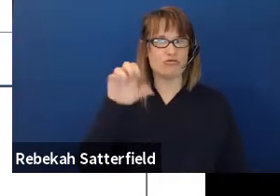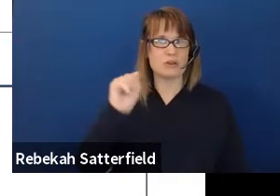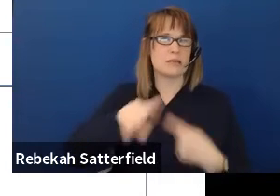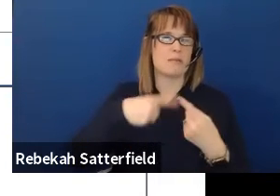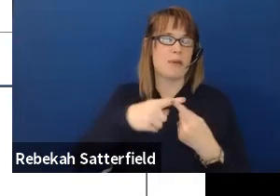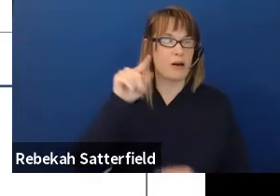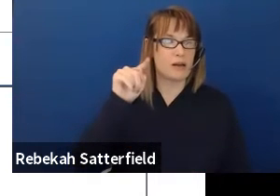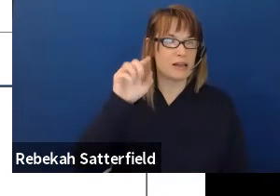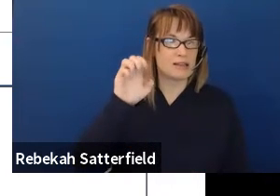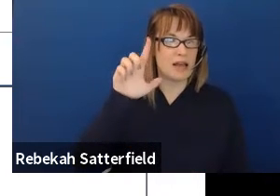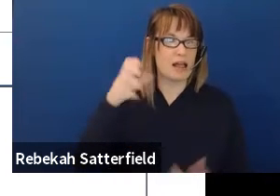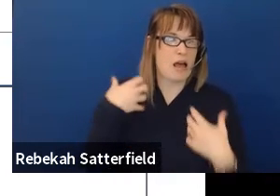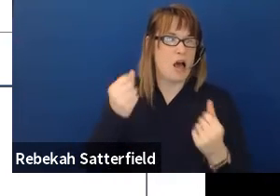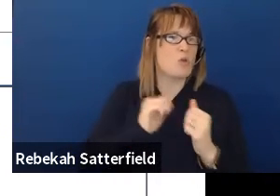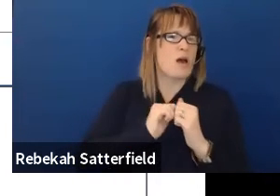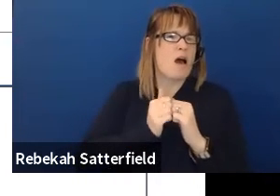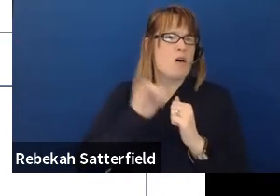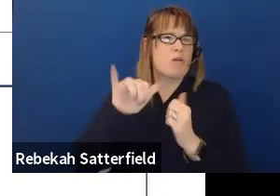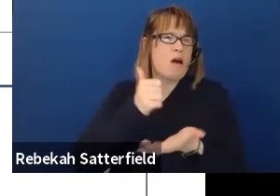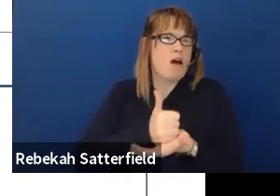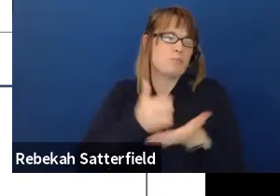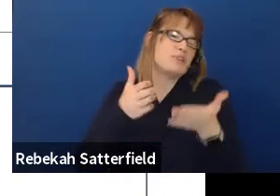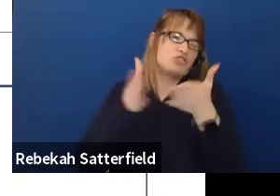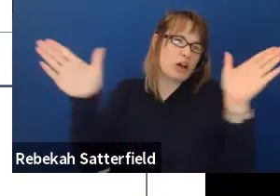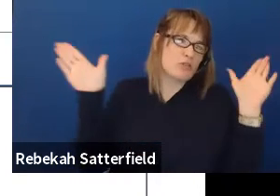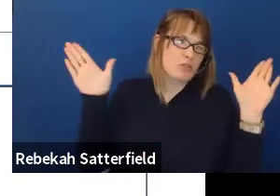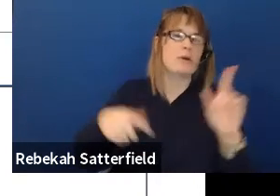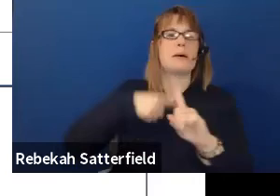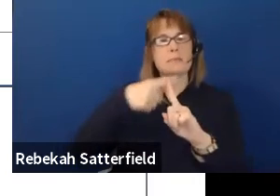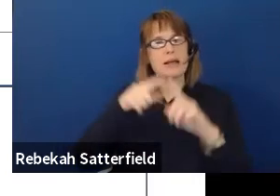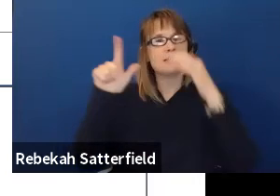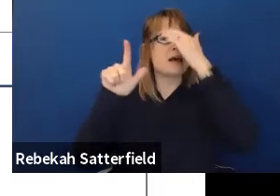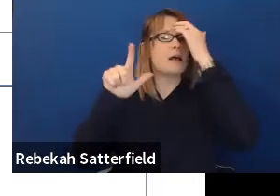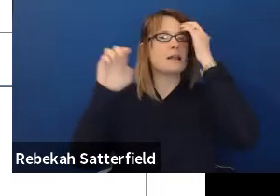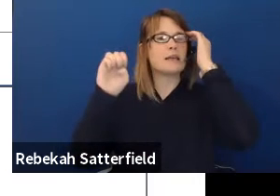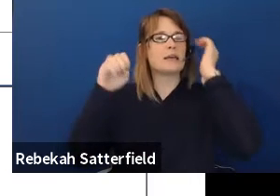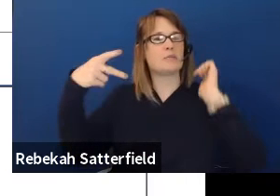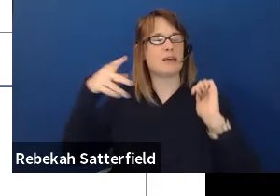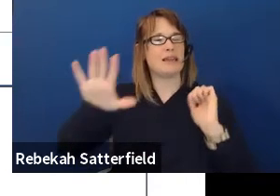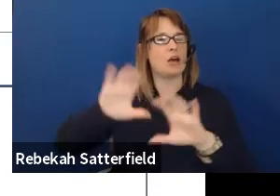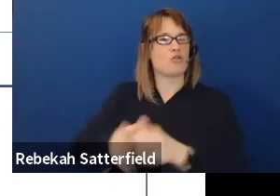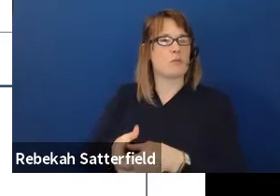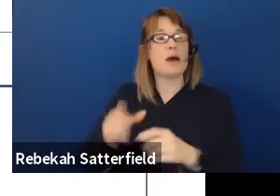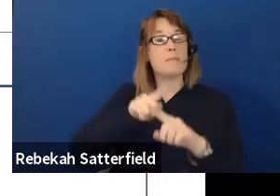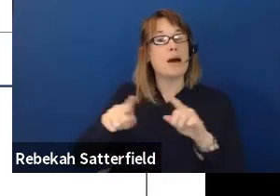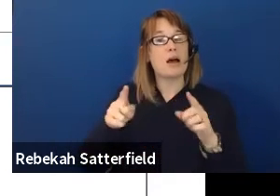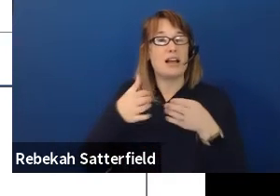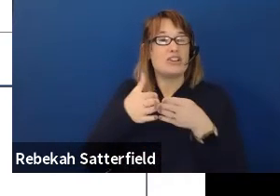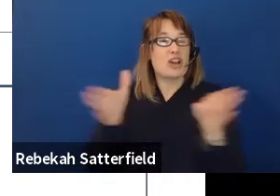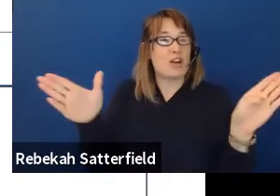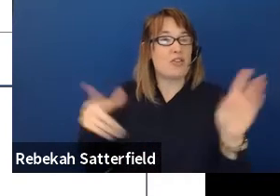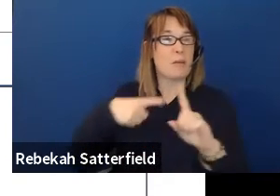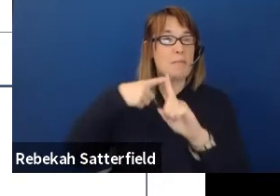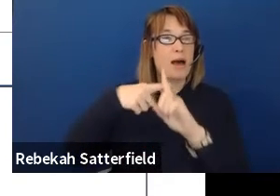general across the entire patient population plus the LEP population. But some of the general benefits